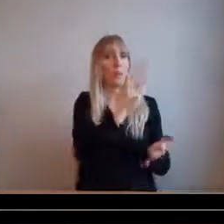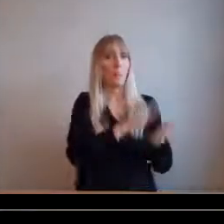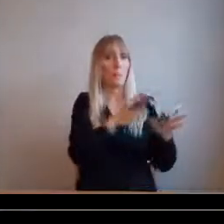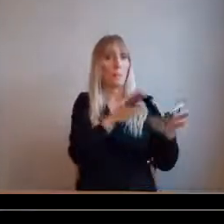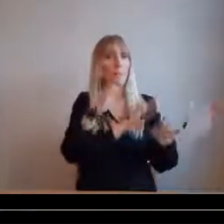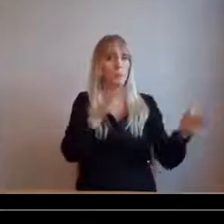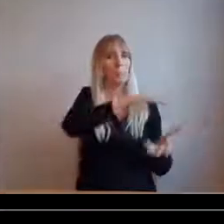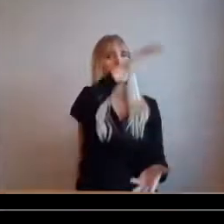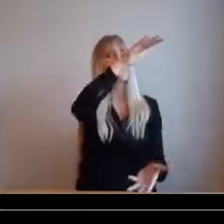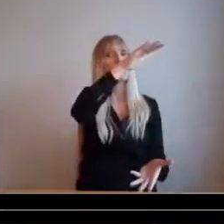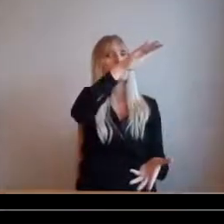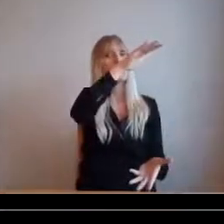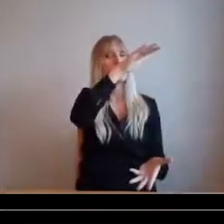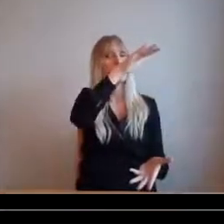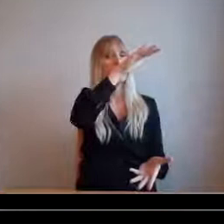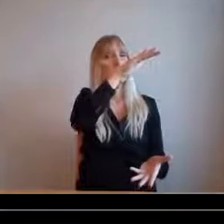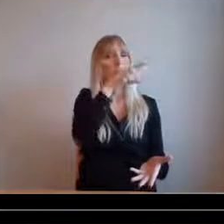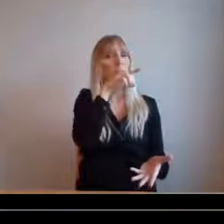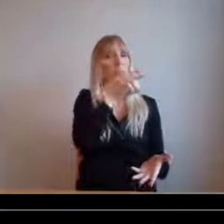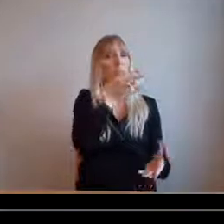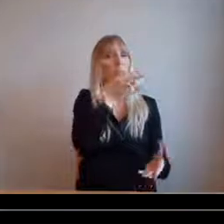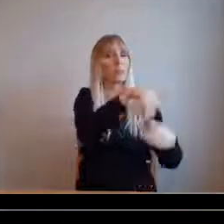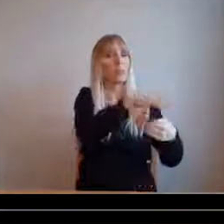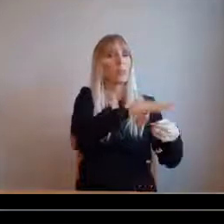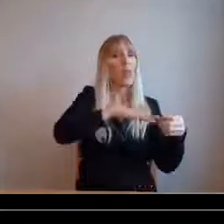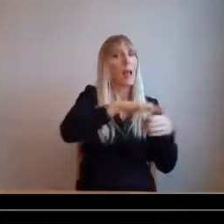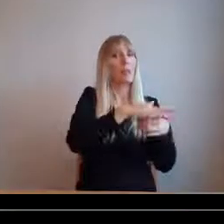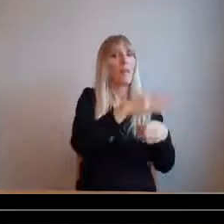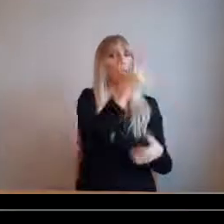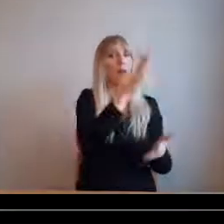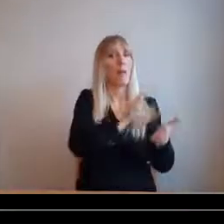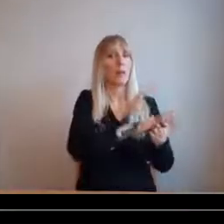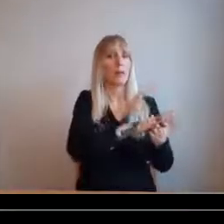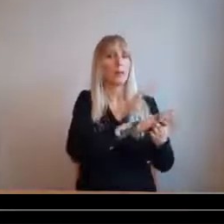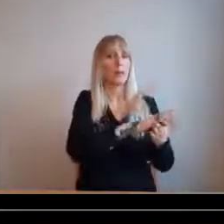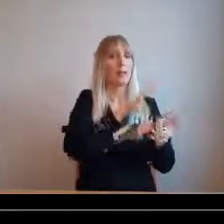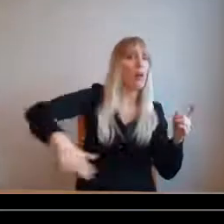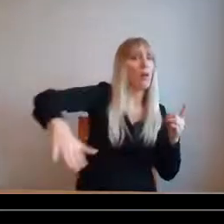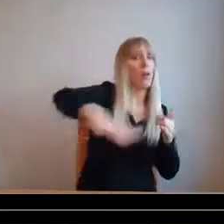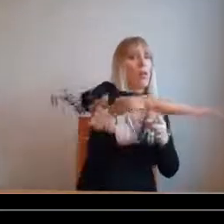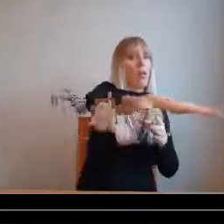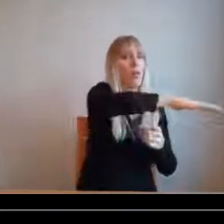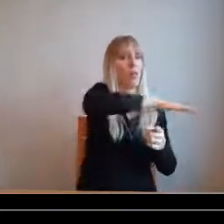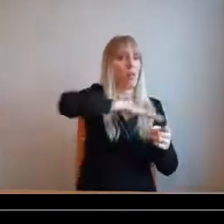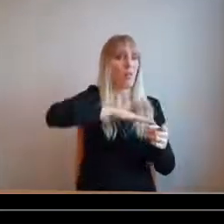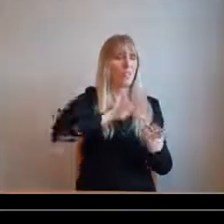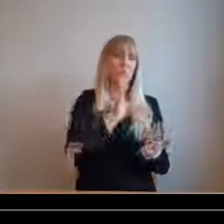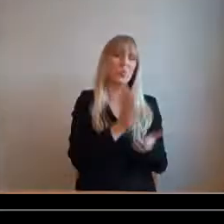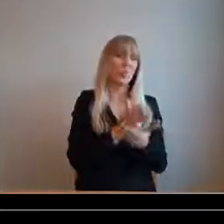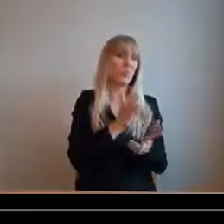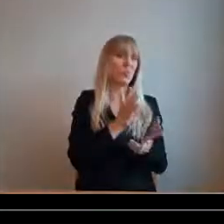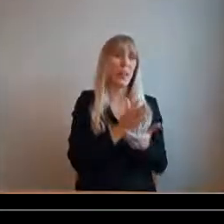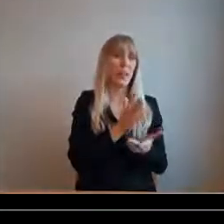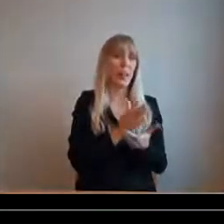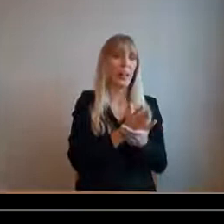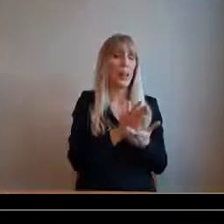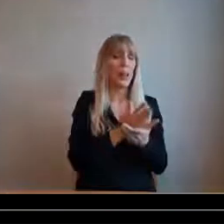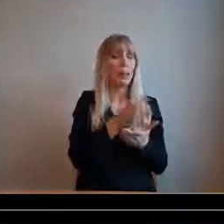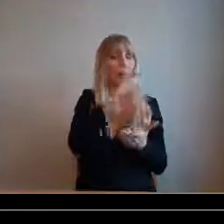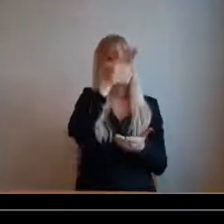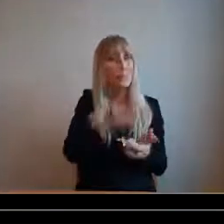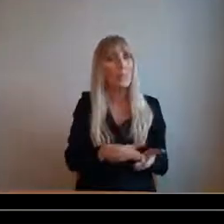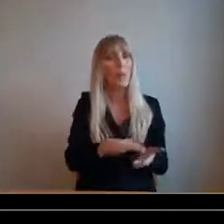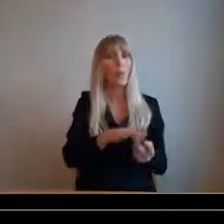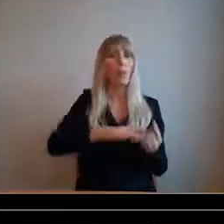size, within an area of 5 meters by 4. Which, but I think to the south of